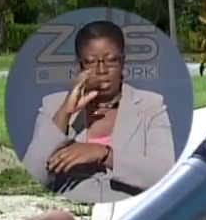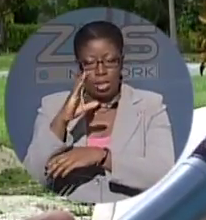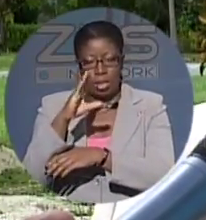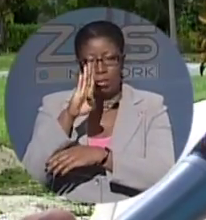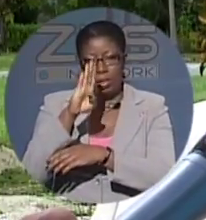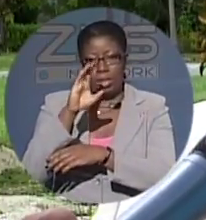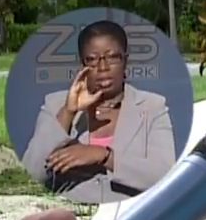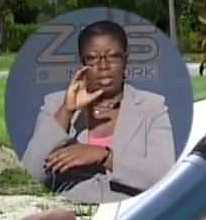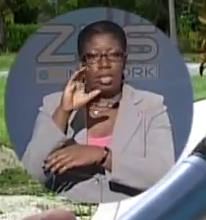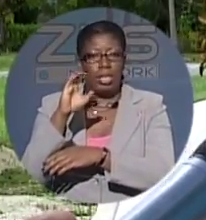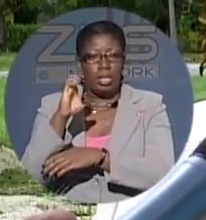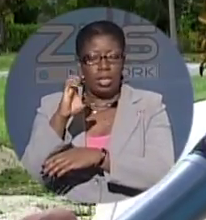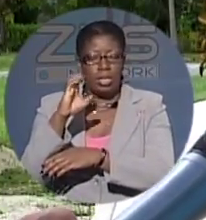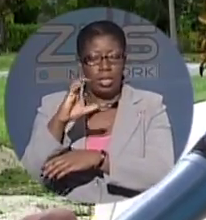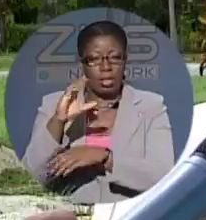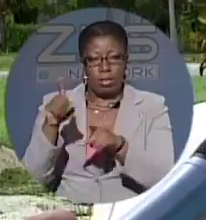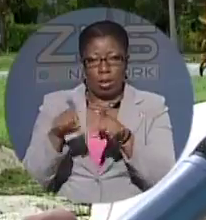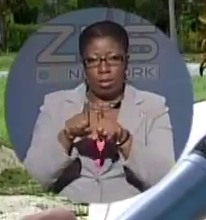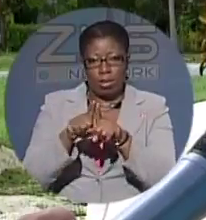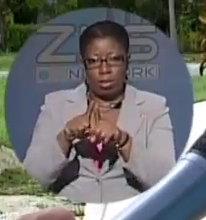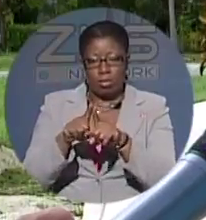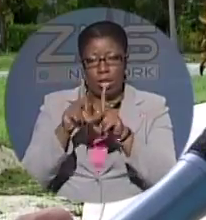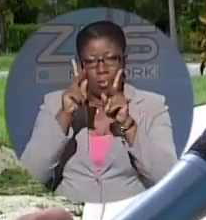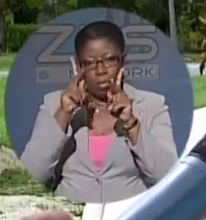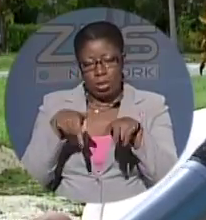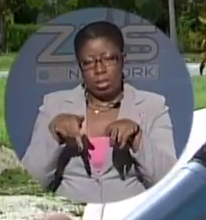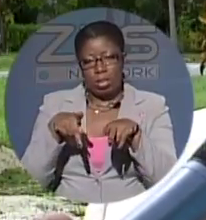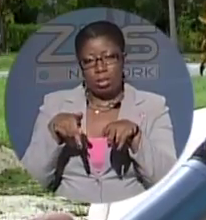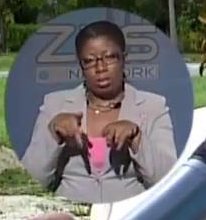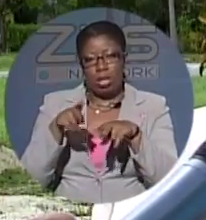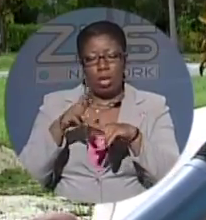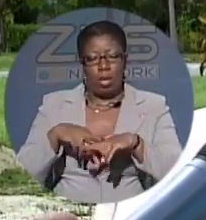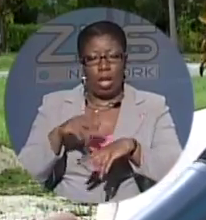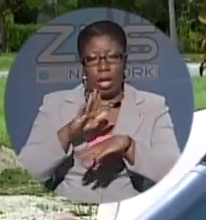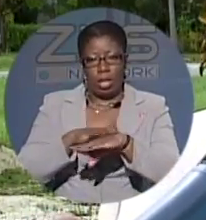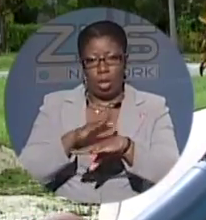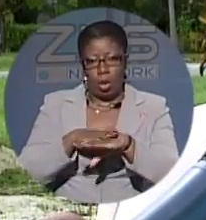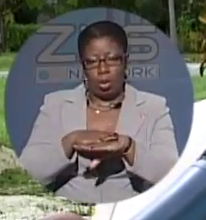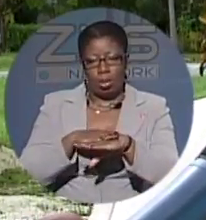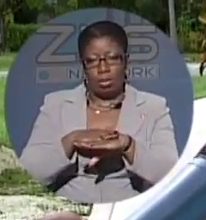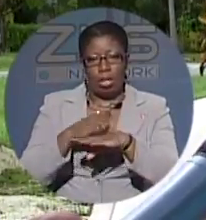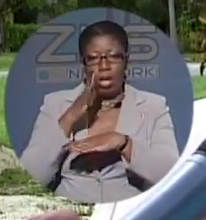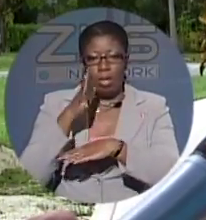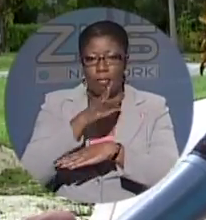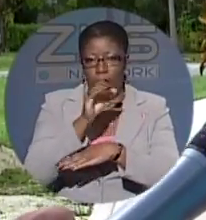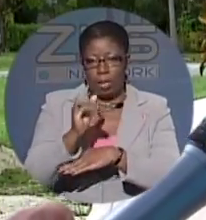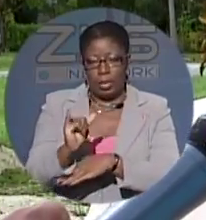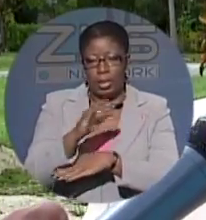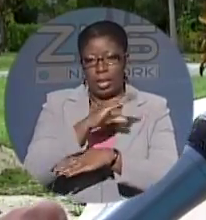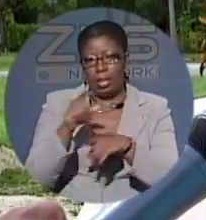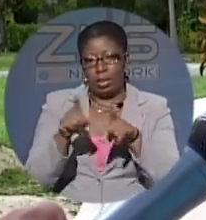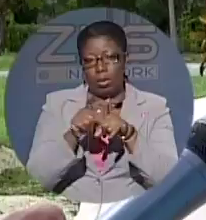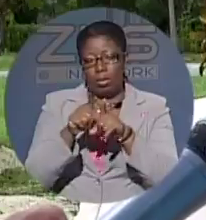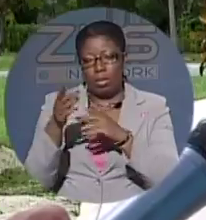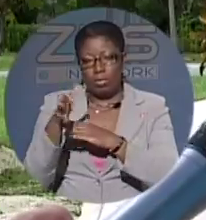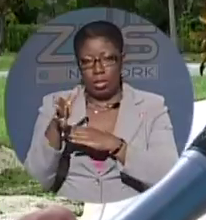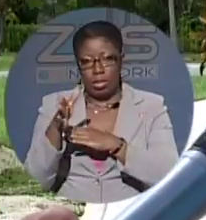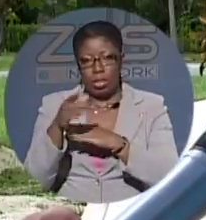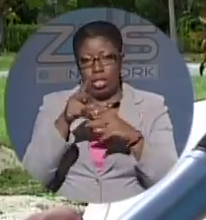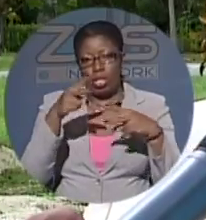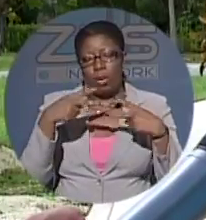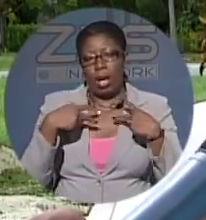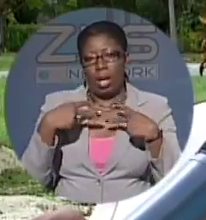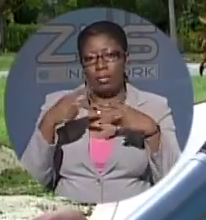BEC, that sort of thing. Persons rely on farming, they rely on fishing. And you know, you have the